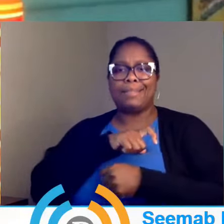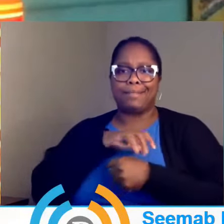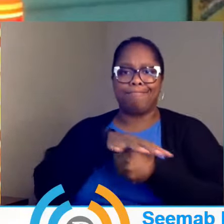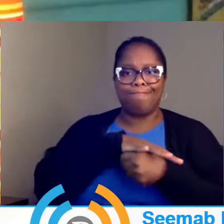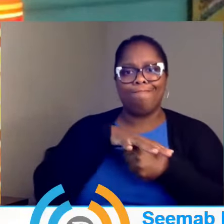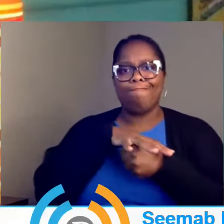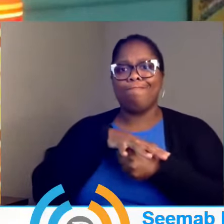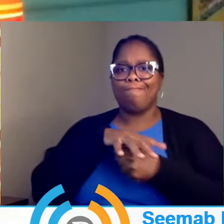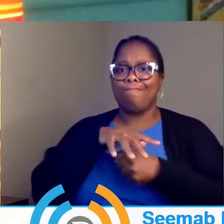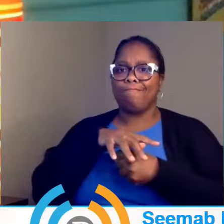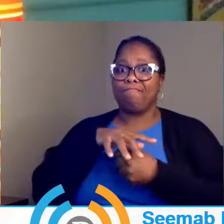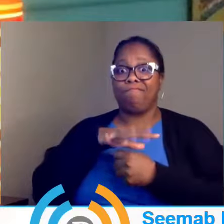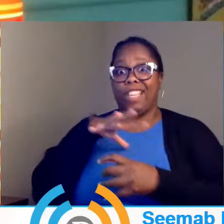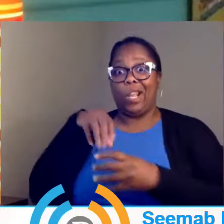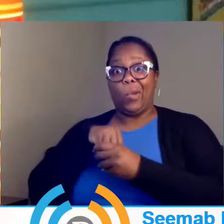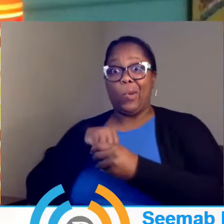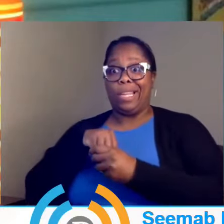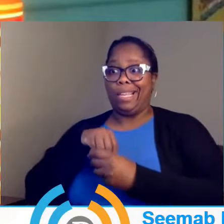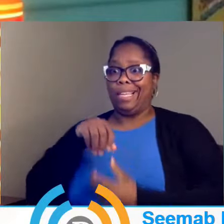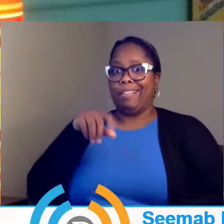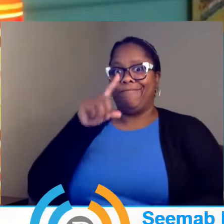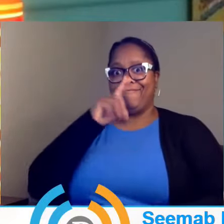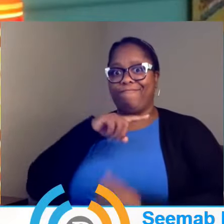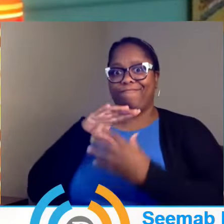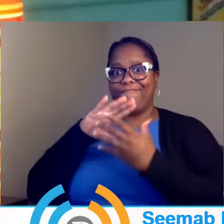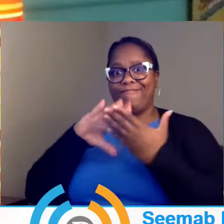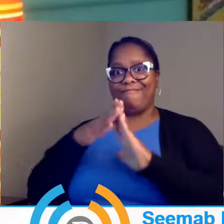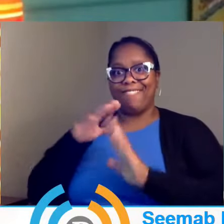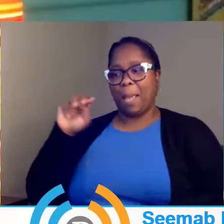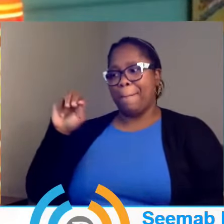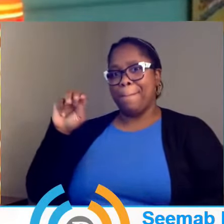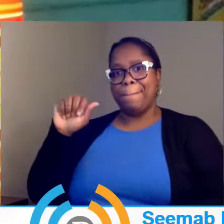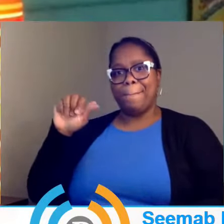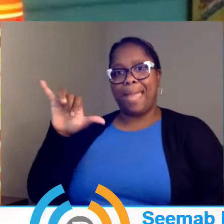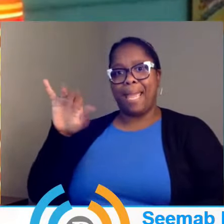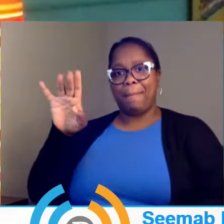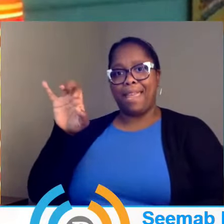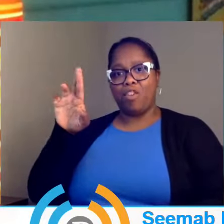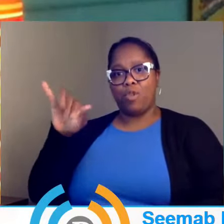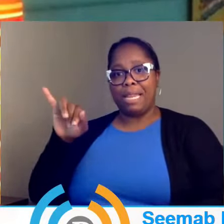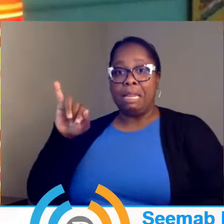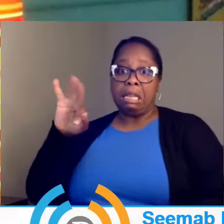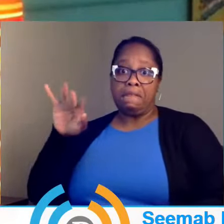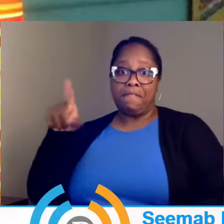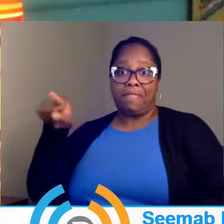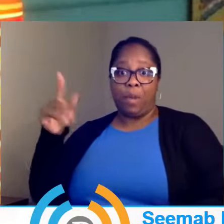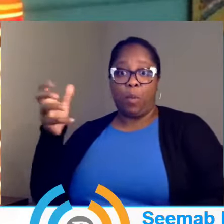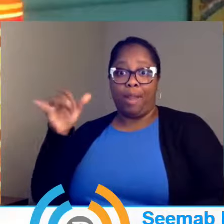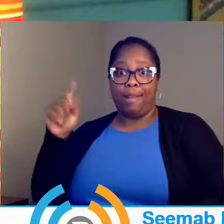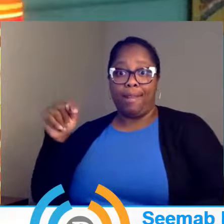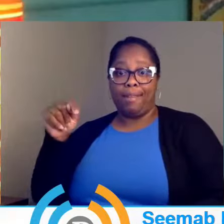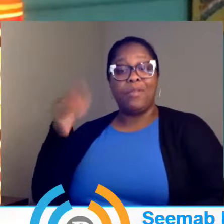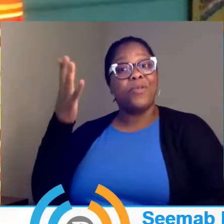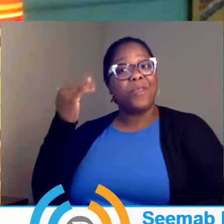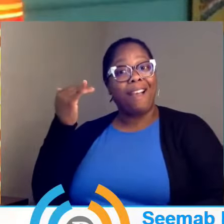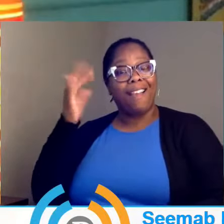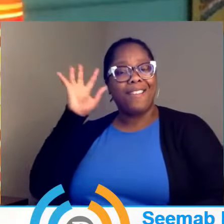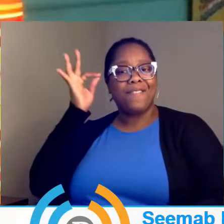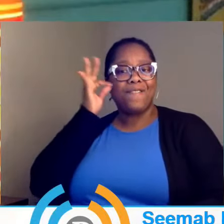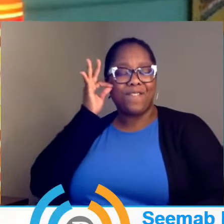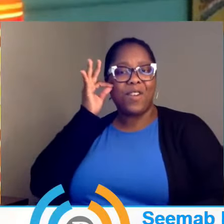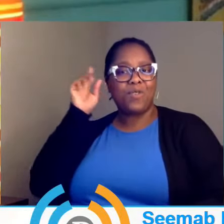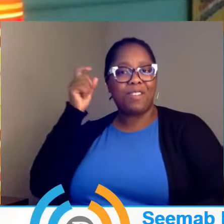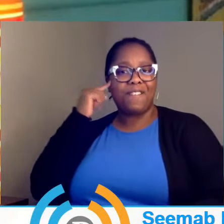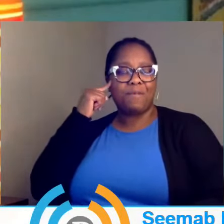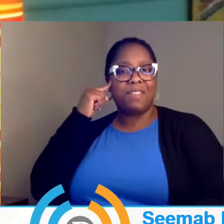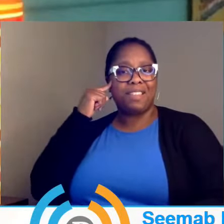Andy wanted one, due to the federal government's 1033 program. It's just free